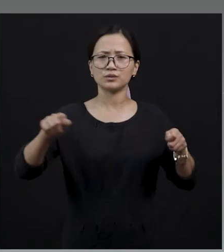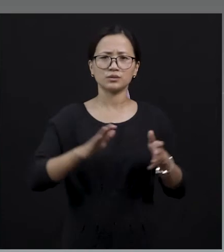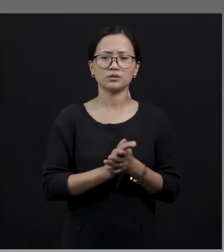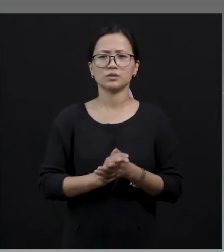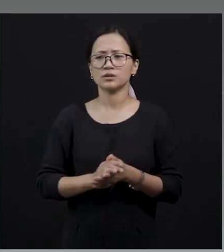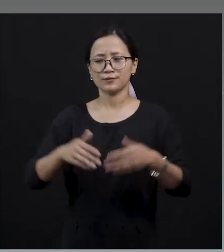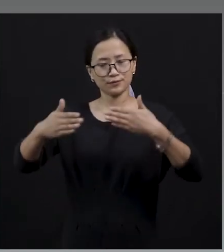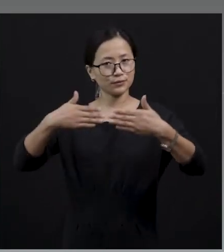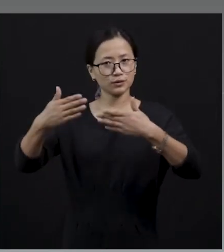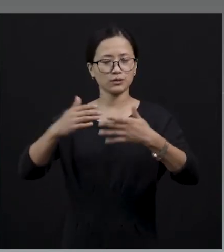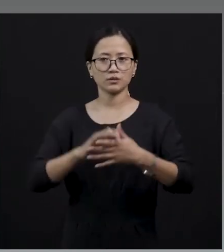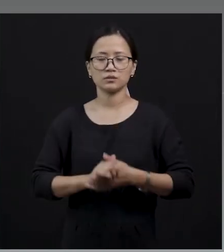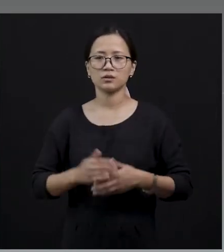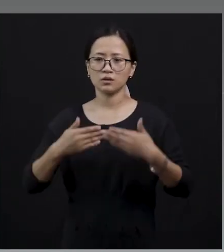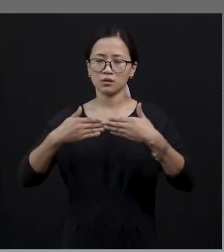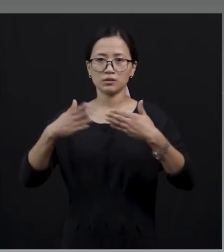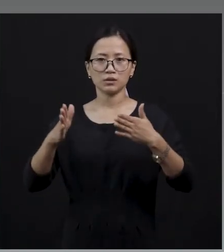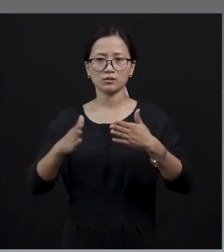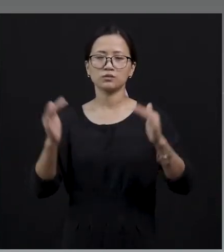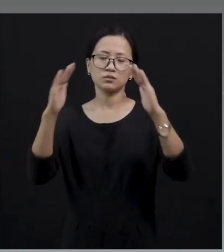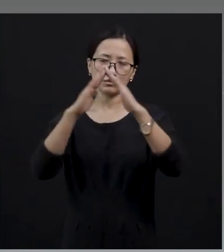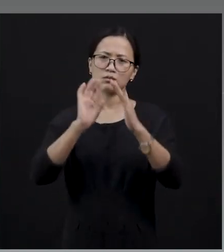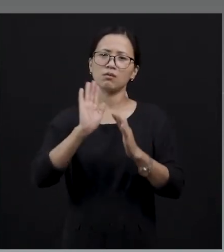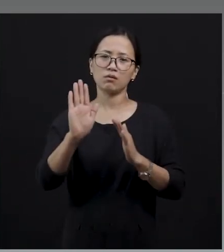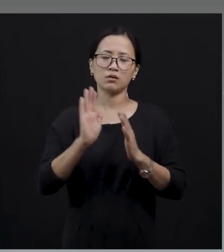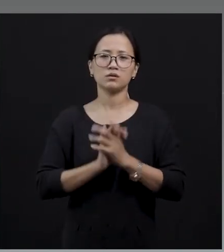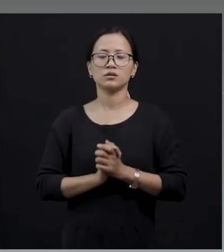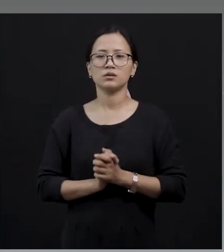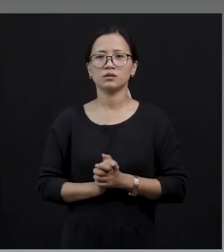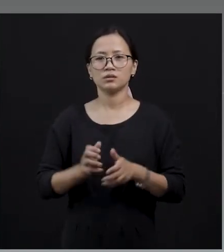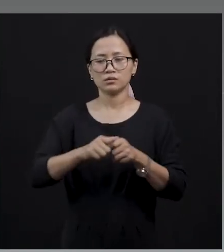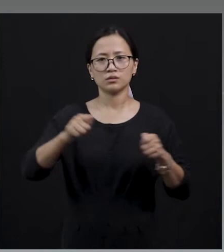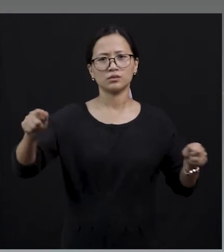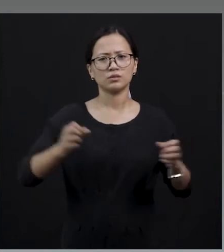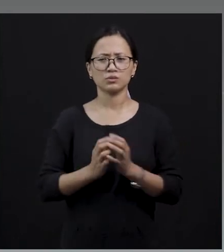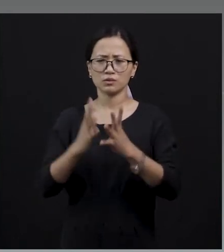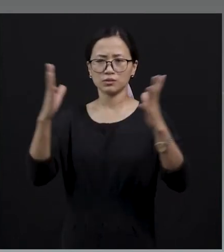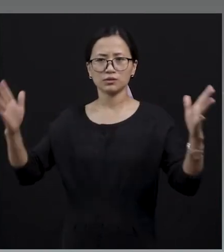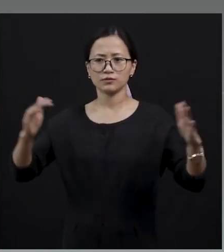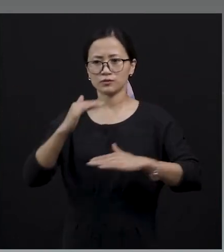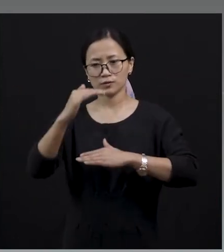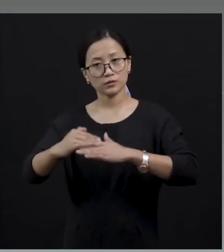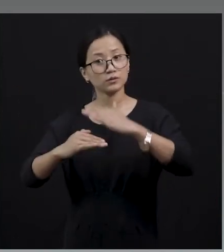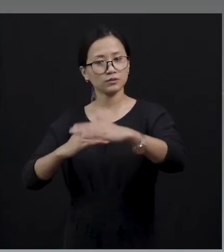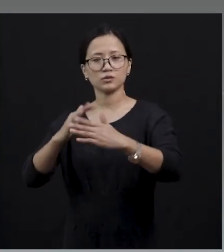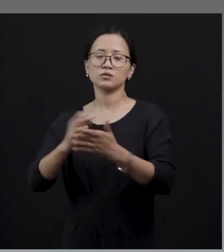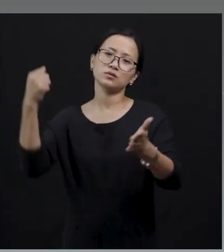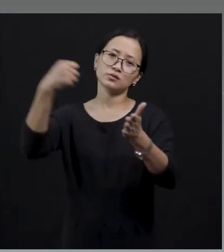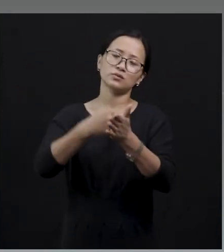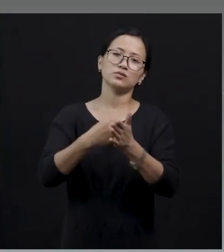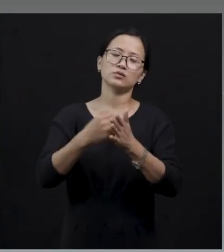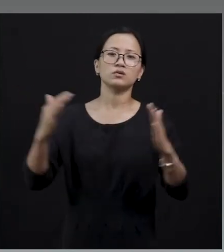distance from your gate to your house, and you can also measure the number of steps to reach your house, okay, from